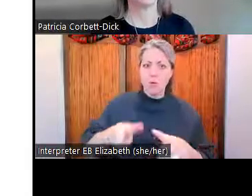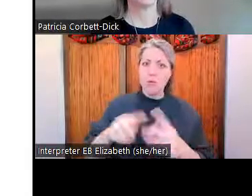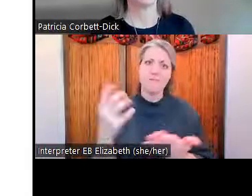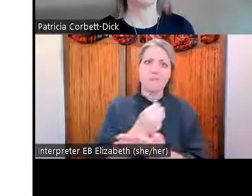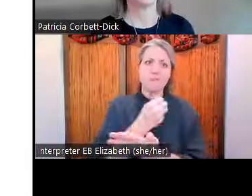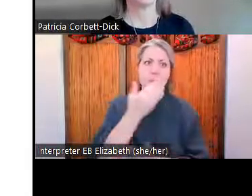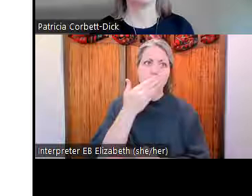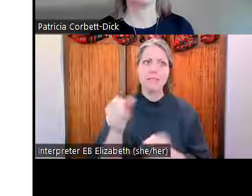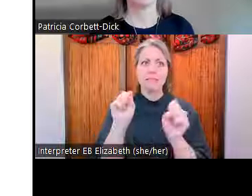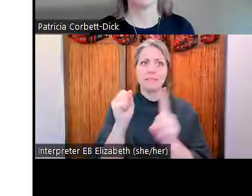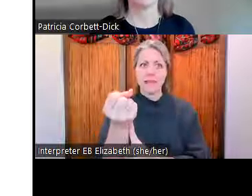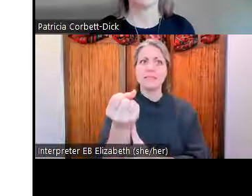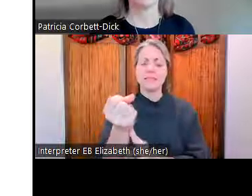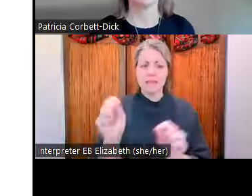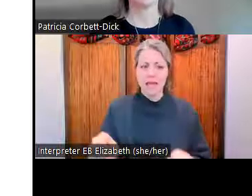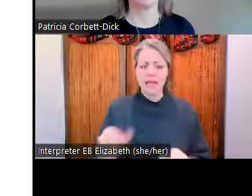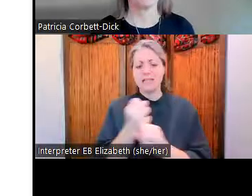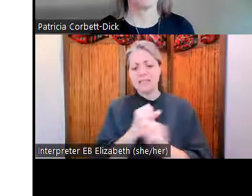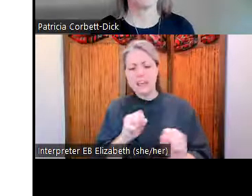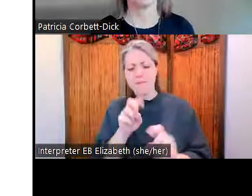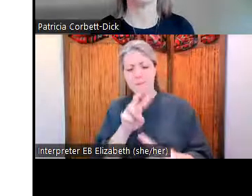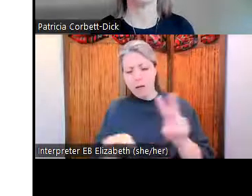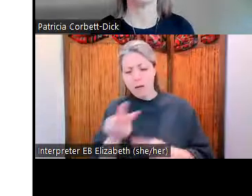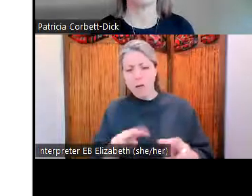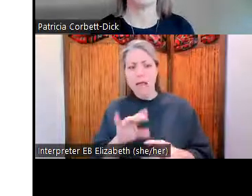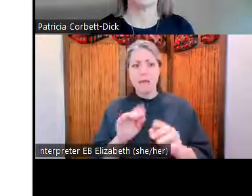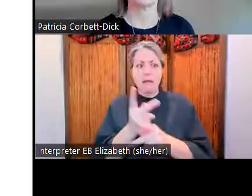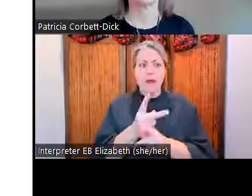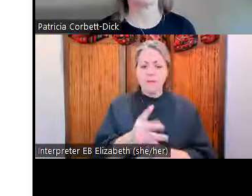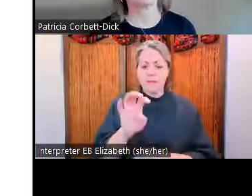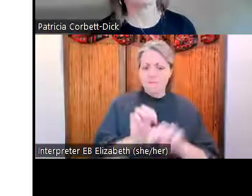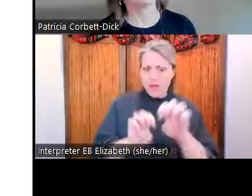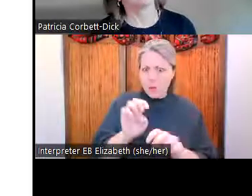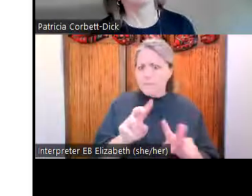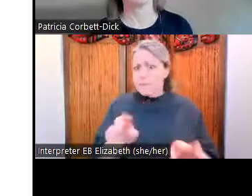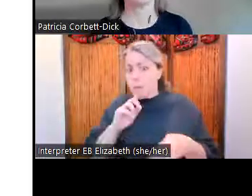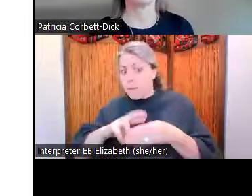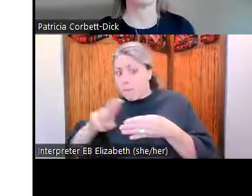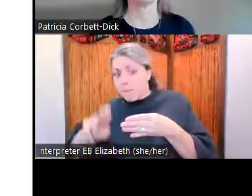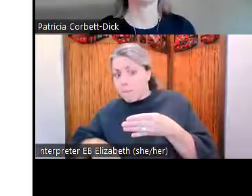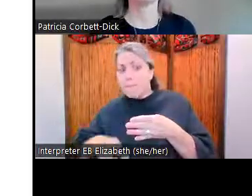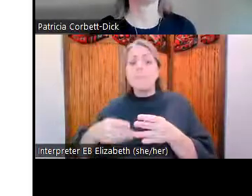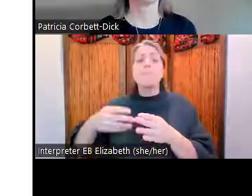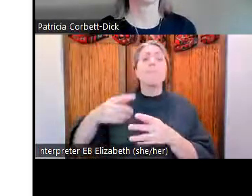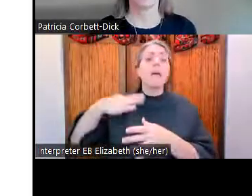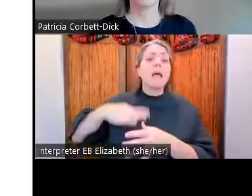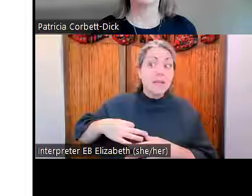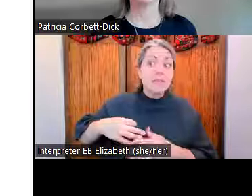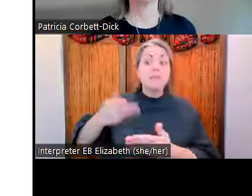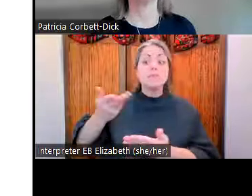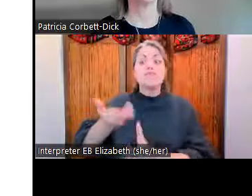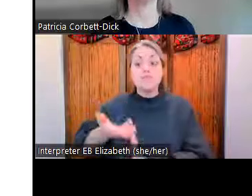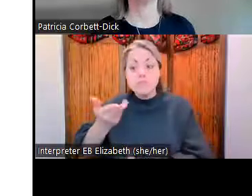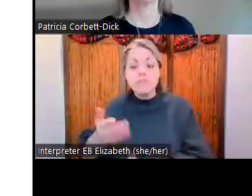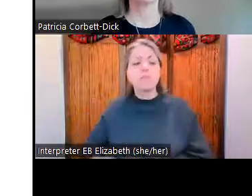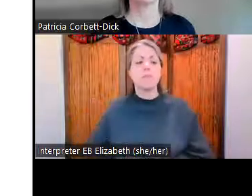monitoring and careful evaluation of the benefits or the adverse effects. There are